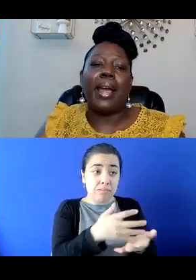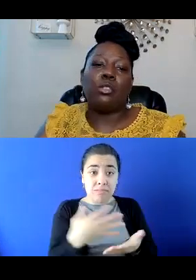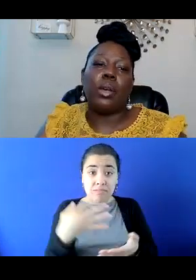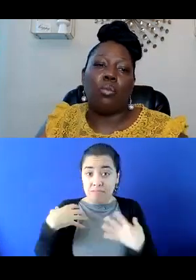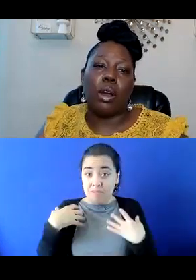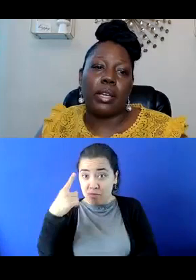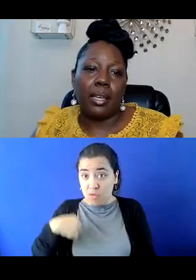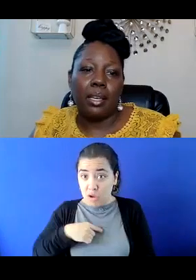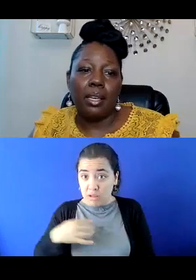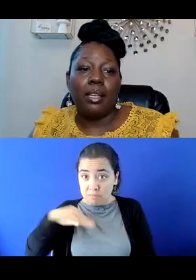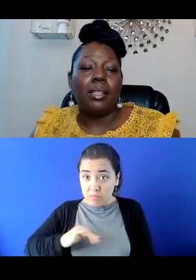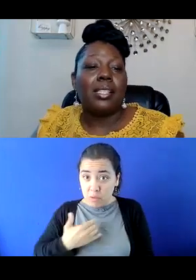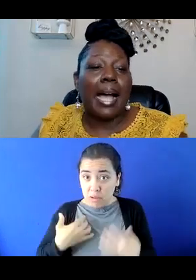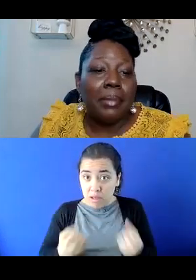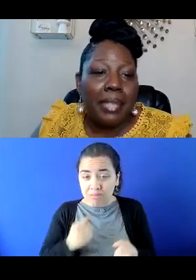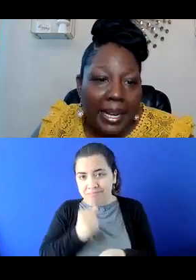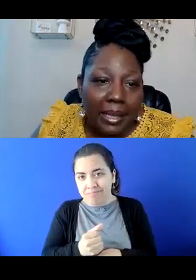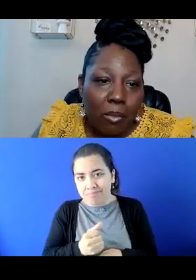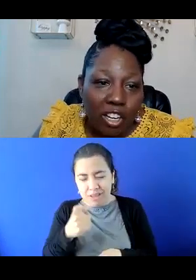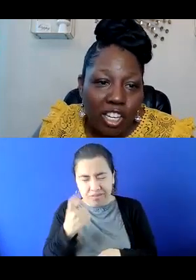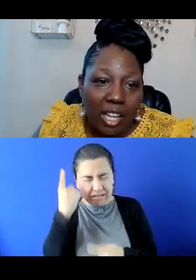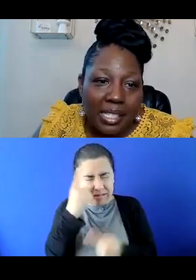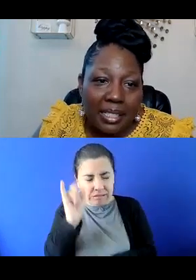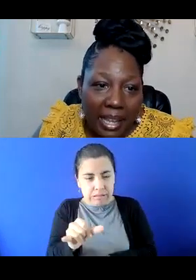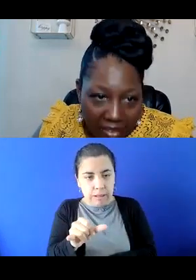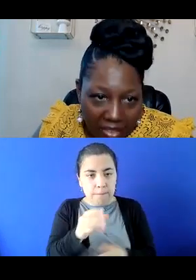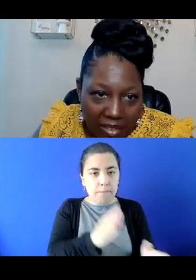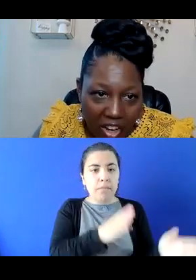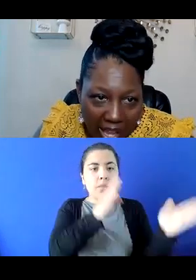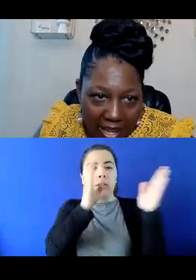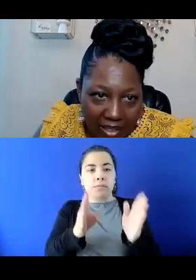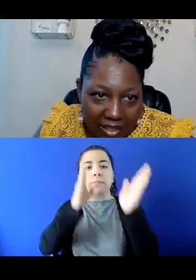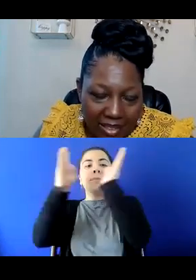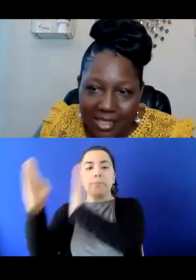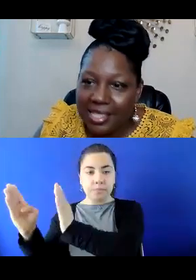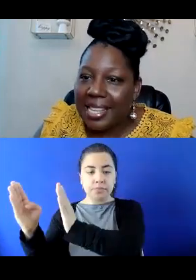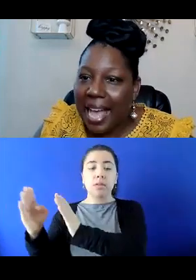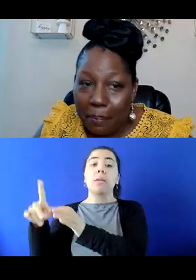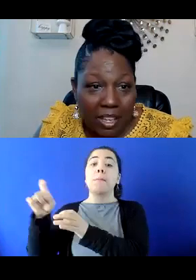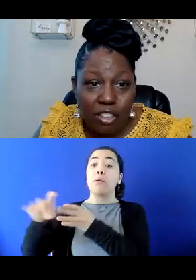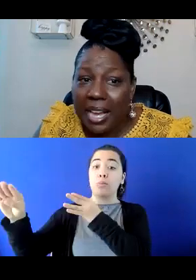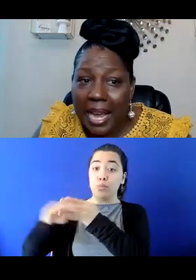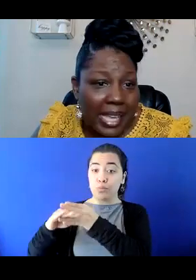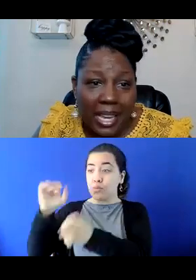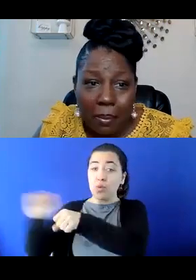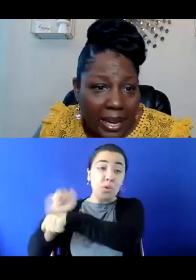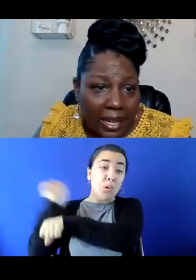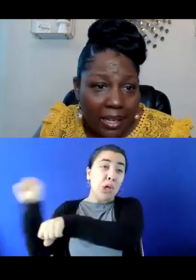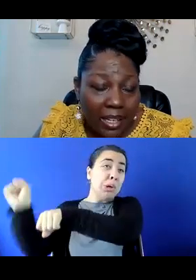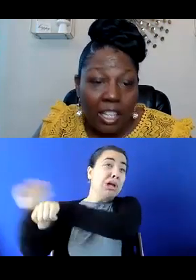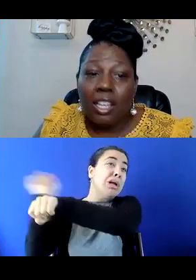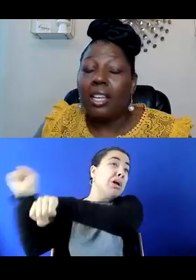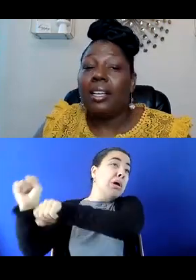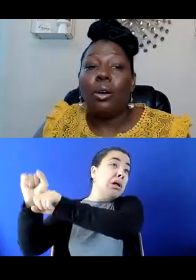Take breaks when working. Stop letting them work y'all to death, okay? Stop it. You got to take a